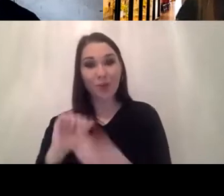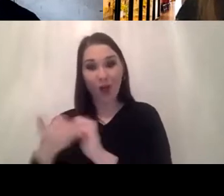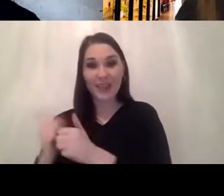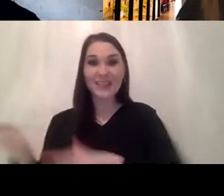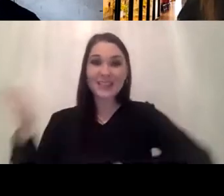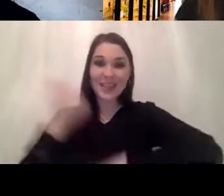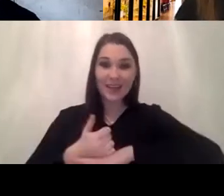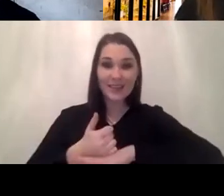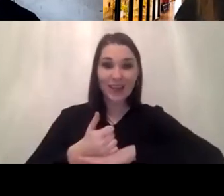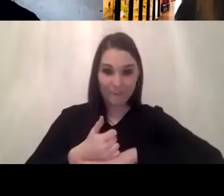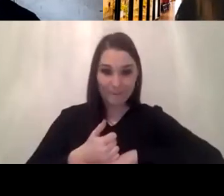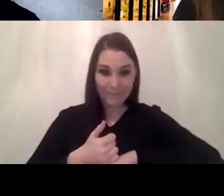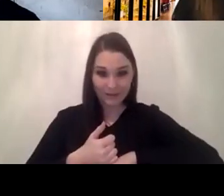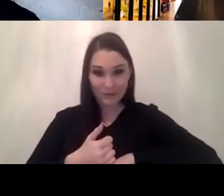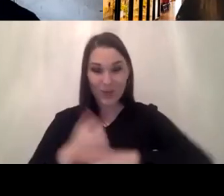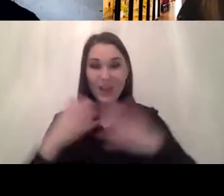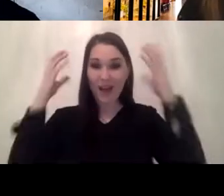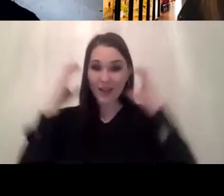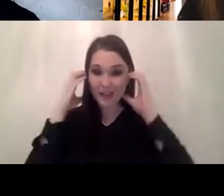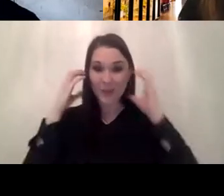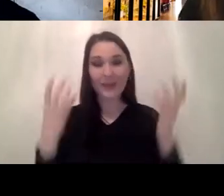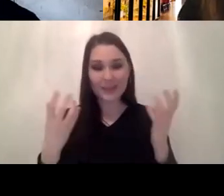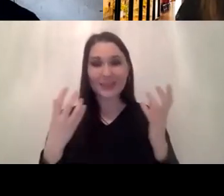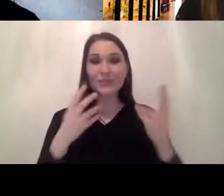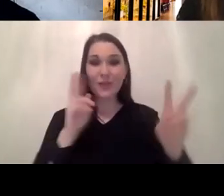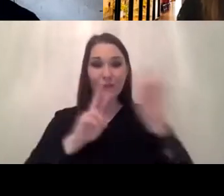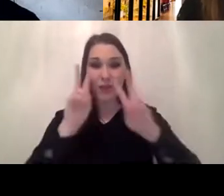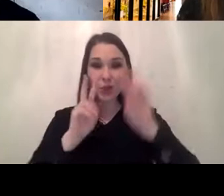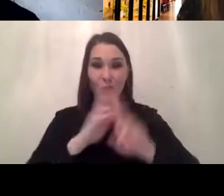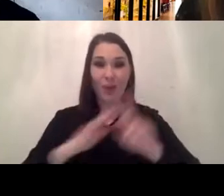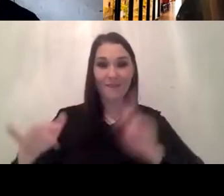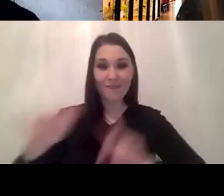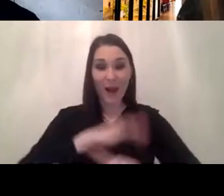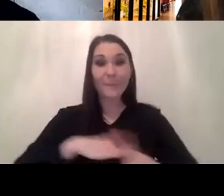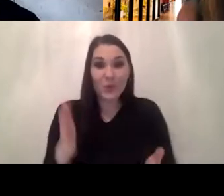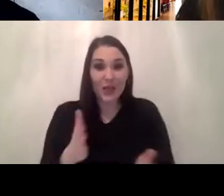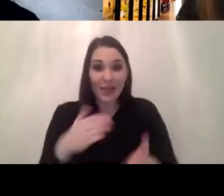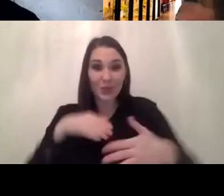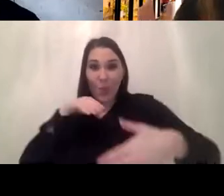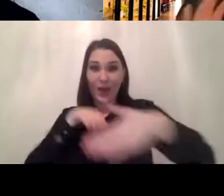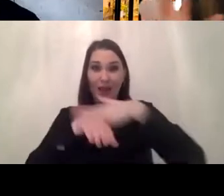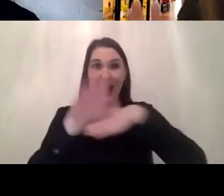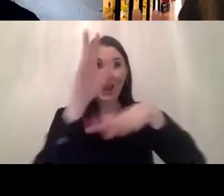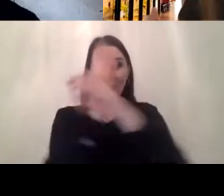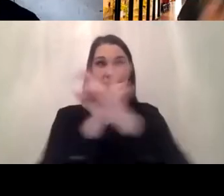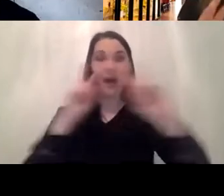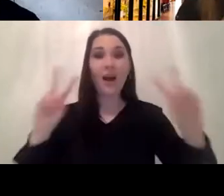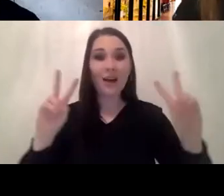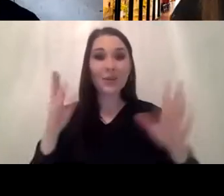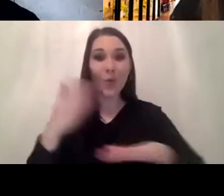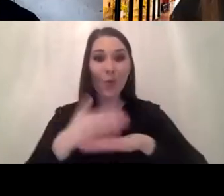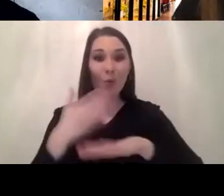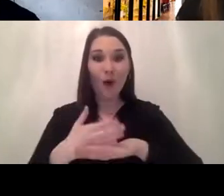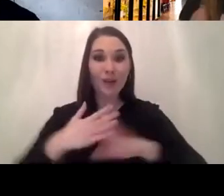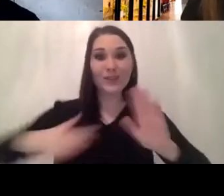of available and incompatible devices, we could actually walk into the workshop, and the setting and everything, it was